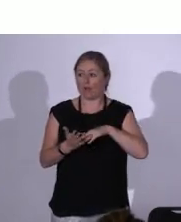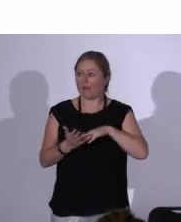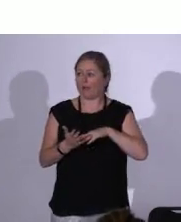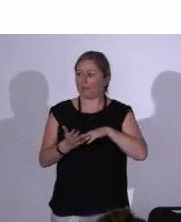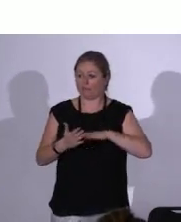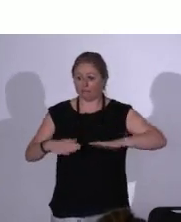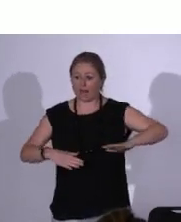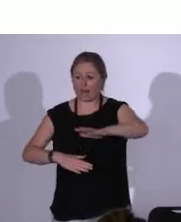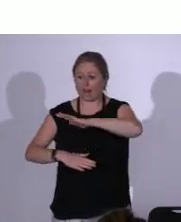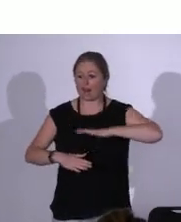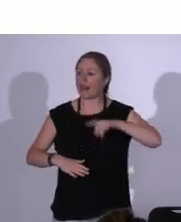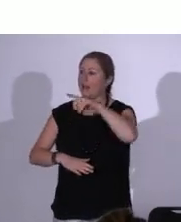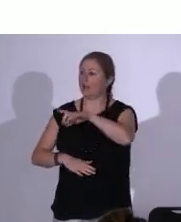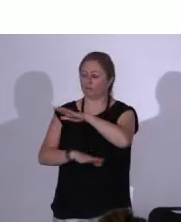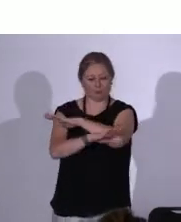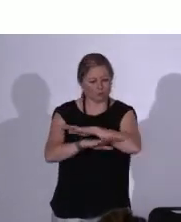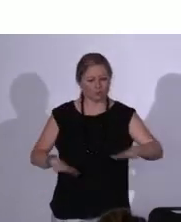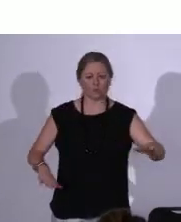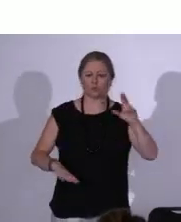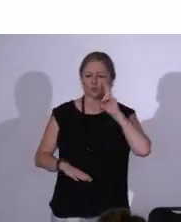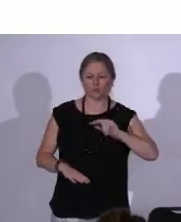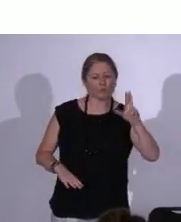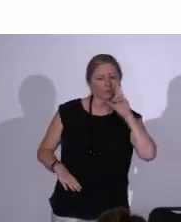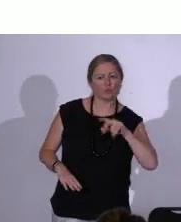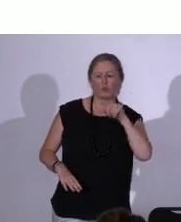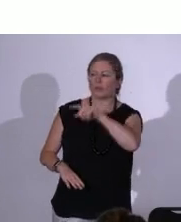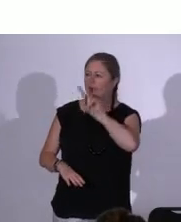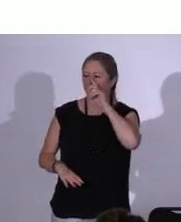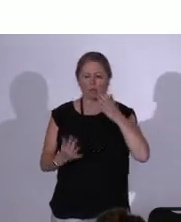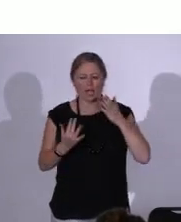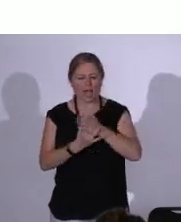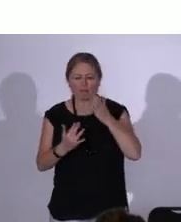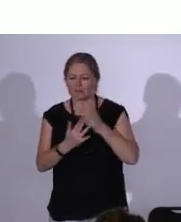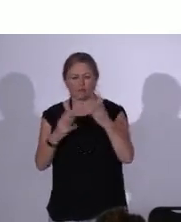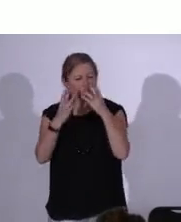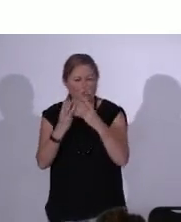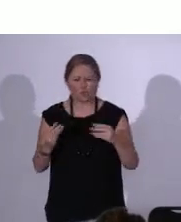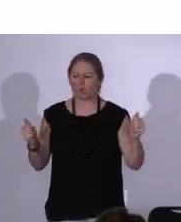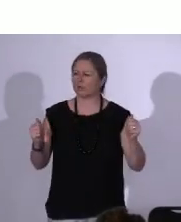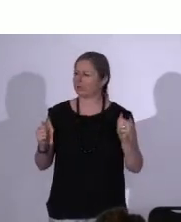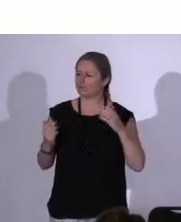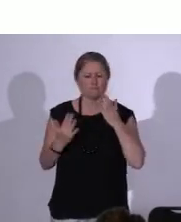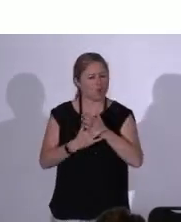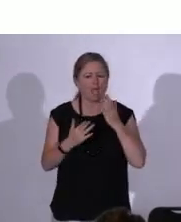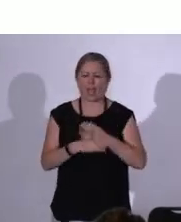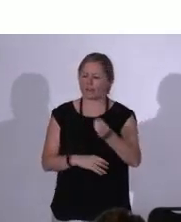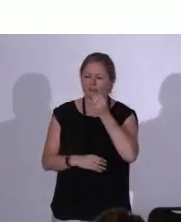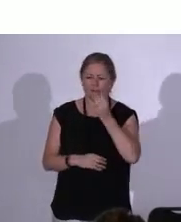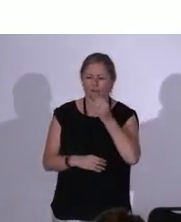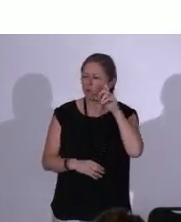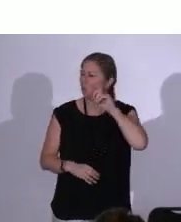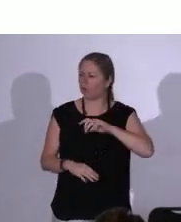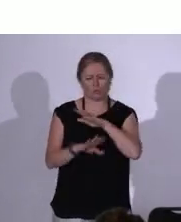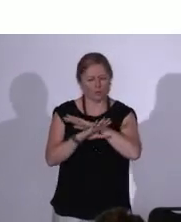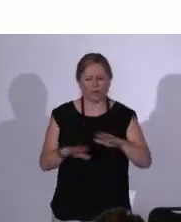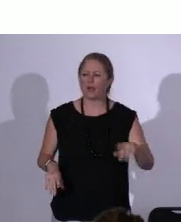you are not allowed to talk, you're not allowed to access any of the resources, you don't access any of the food or water when you come on country until